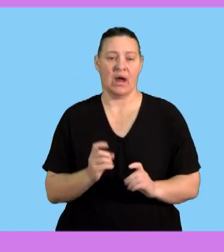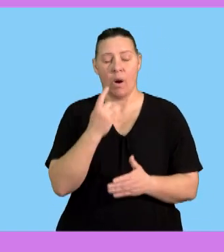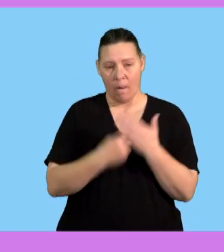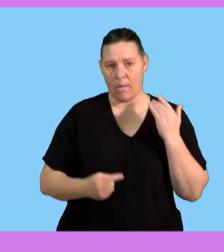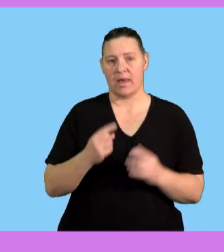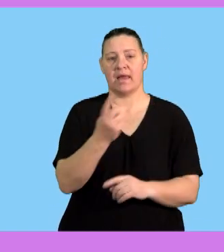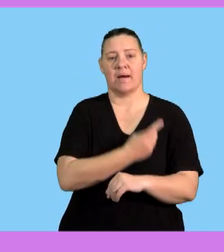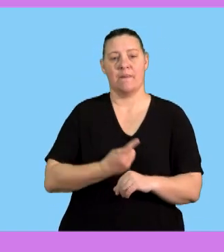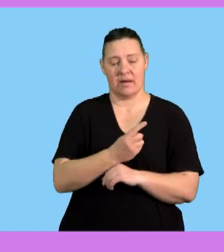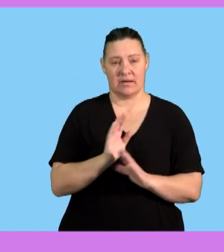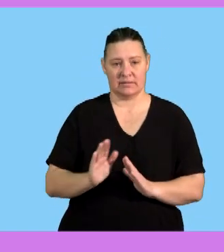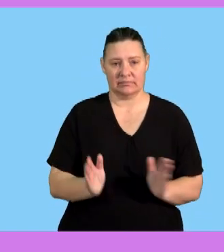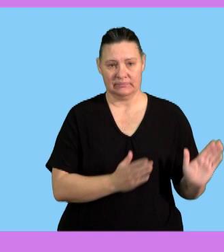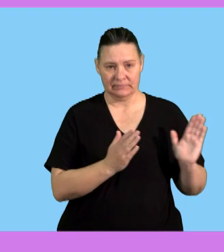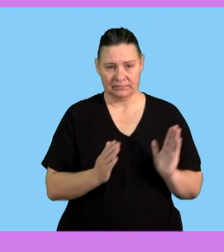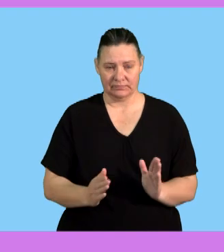it's only hours.